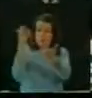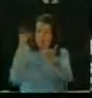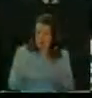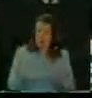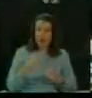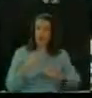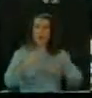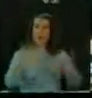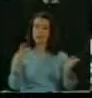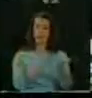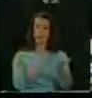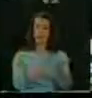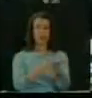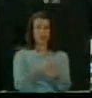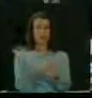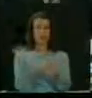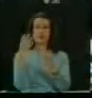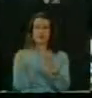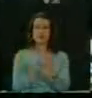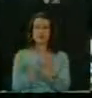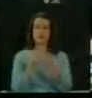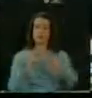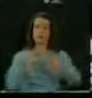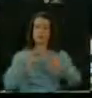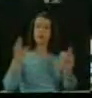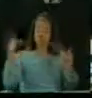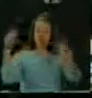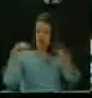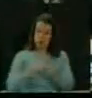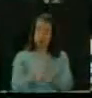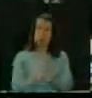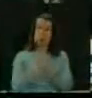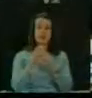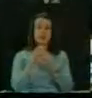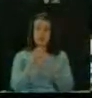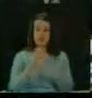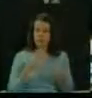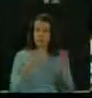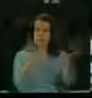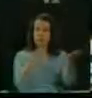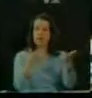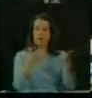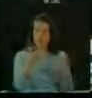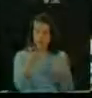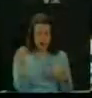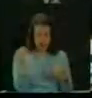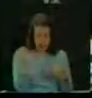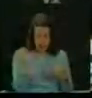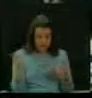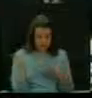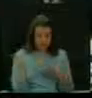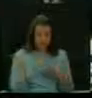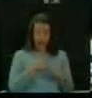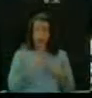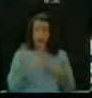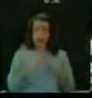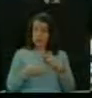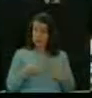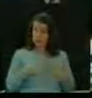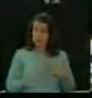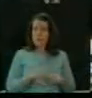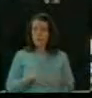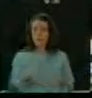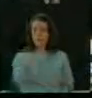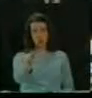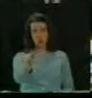I was prepared to discuss at that time. I was prepared to come in and make recommendations and some things that I had some issues with,